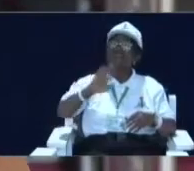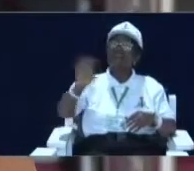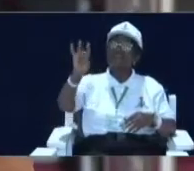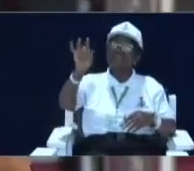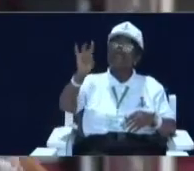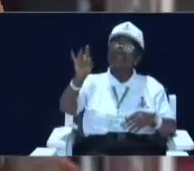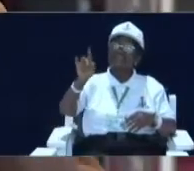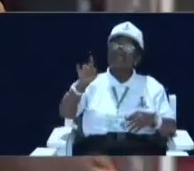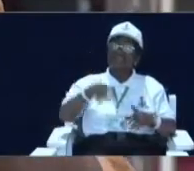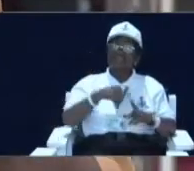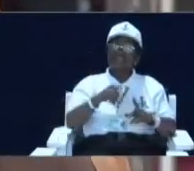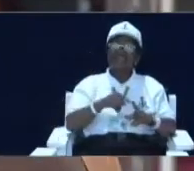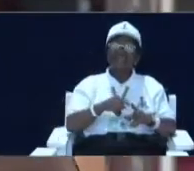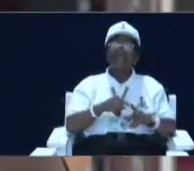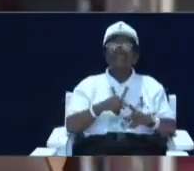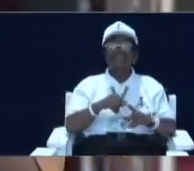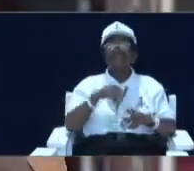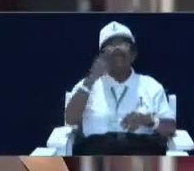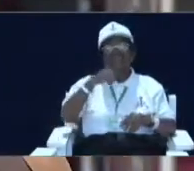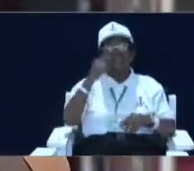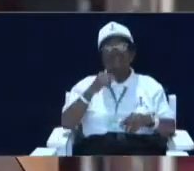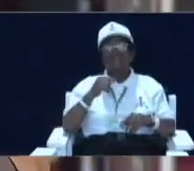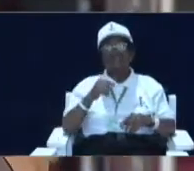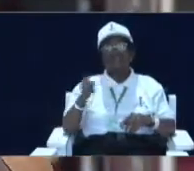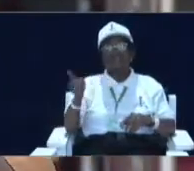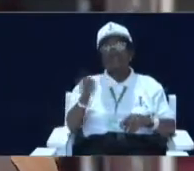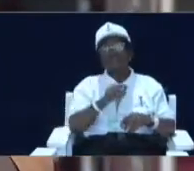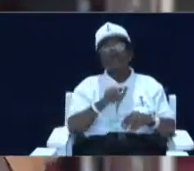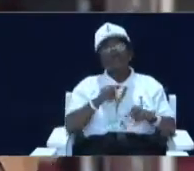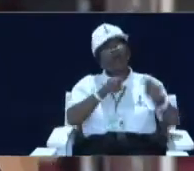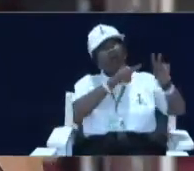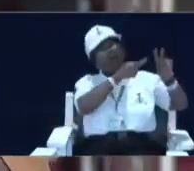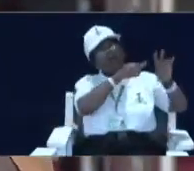It said, when you're looking at the Lord